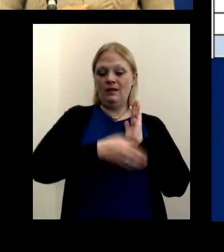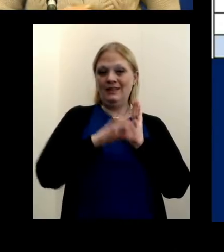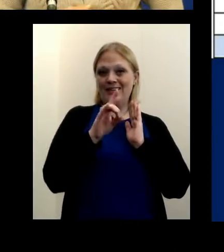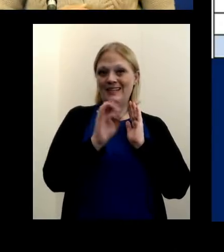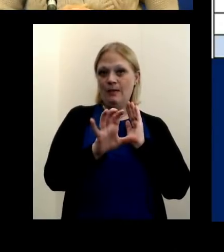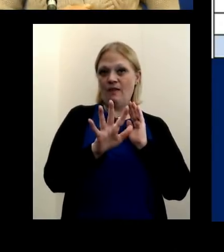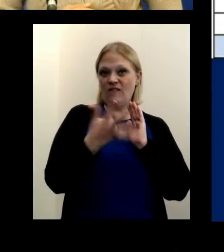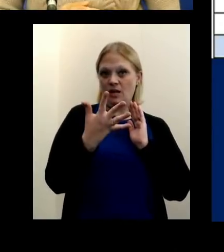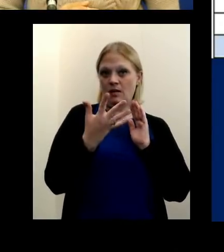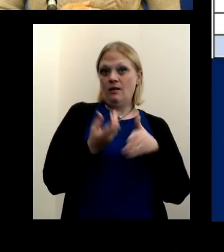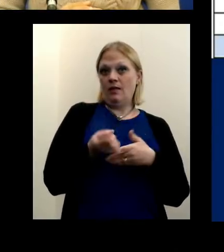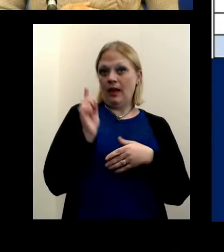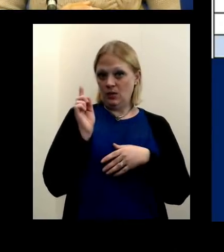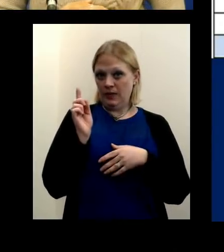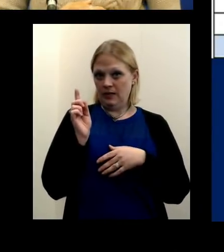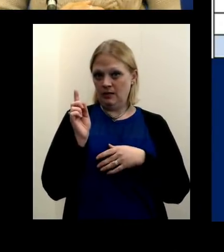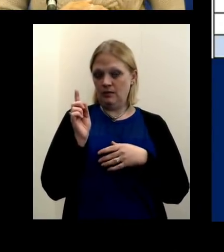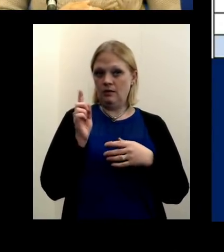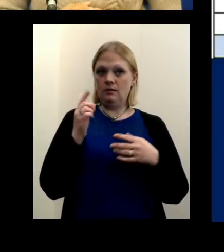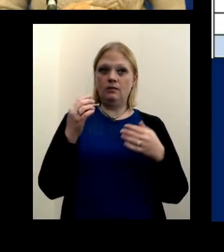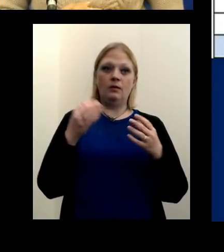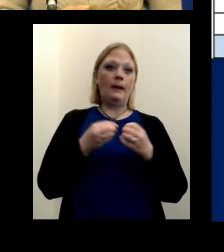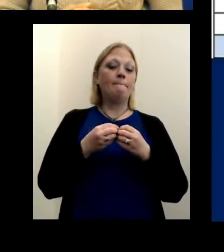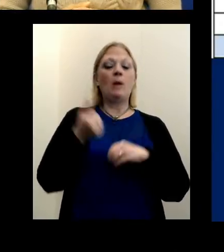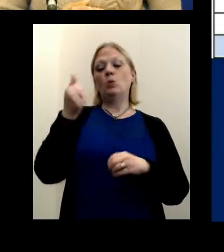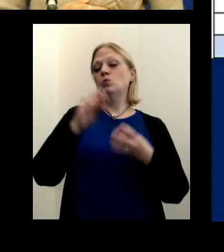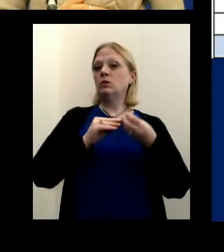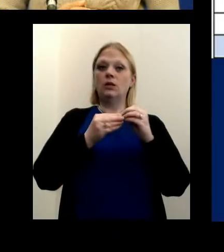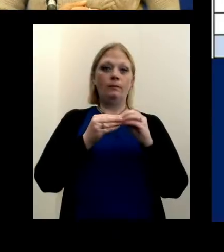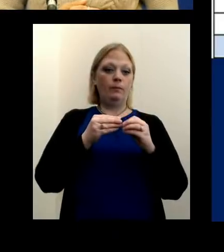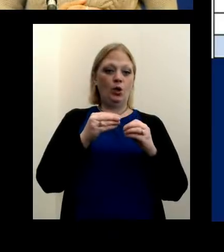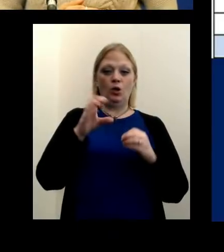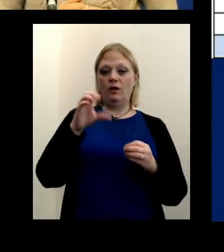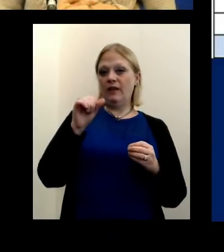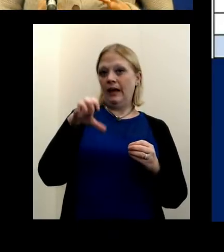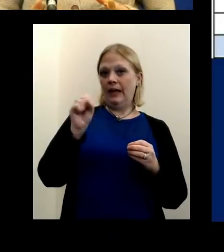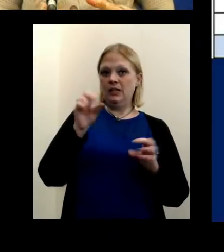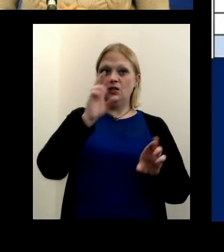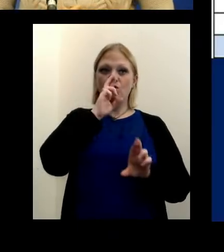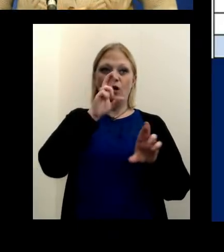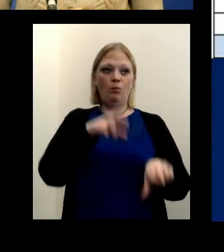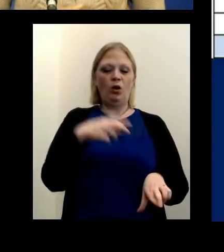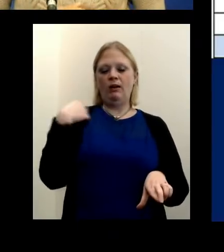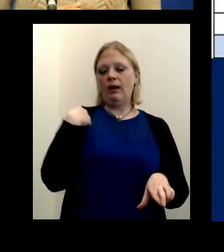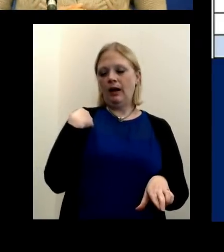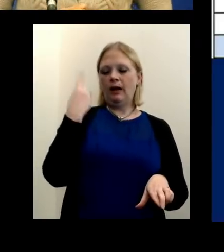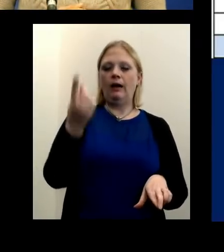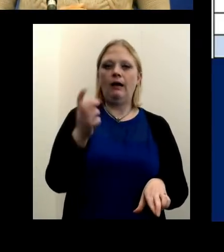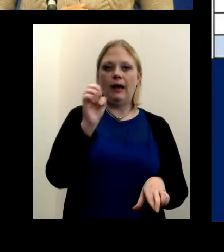which was last week. We've had the most number of cases reported than we've ever had,